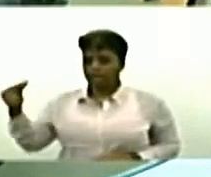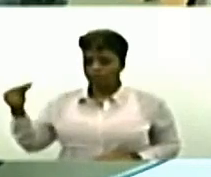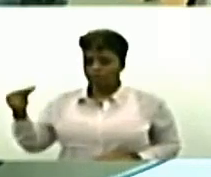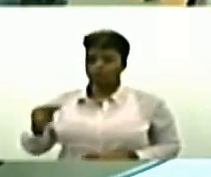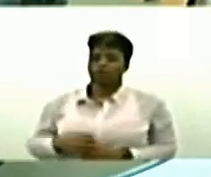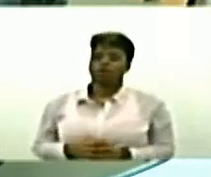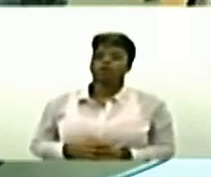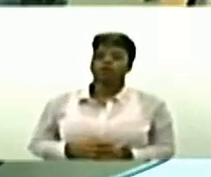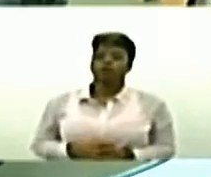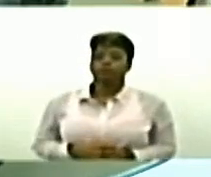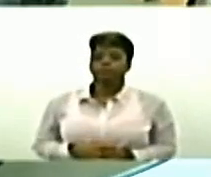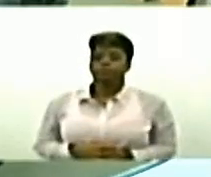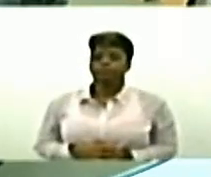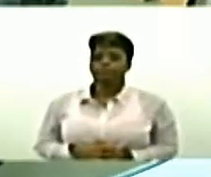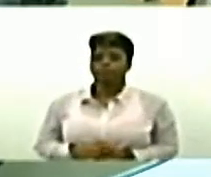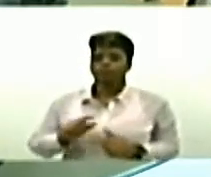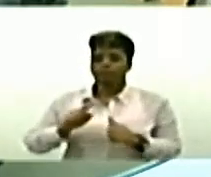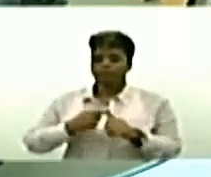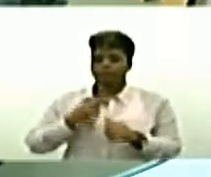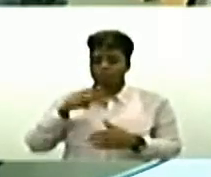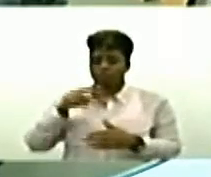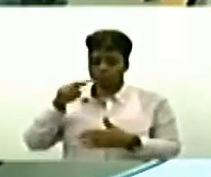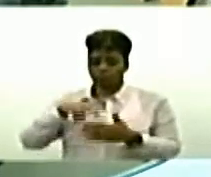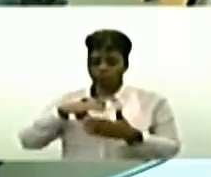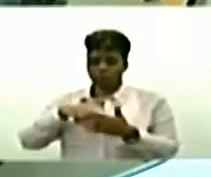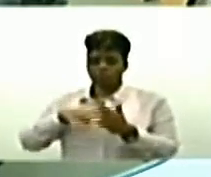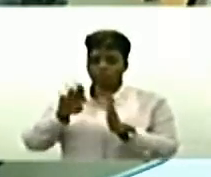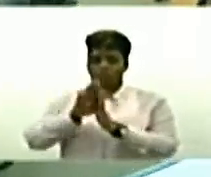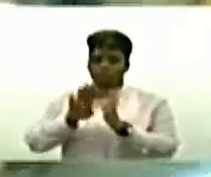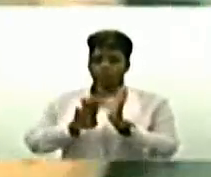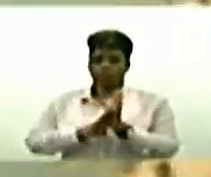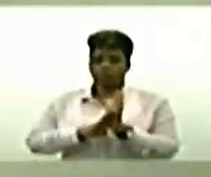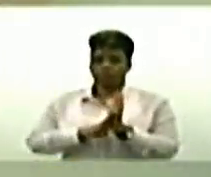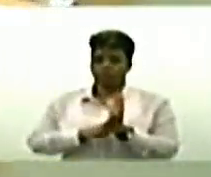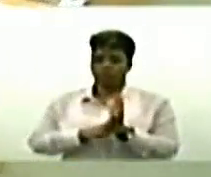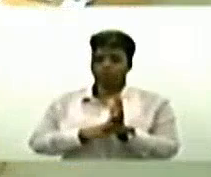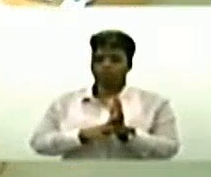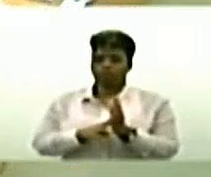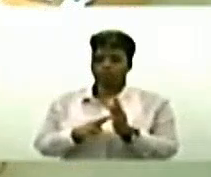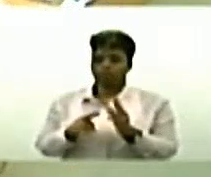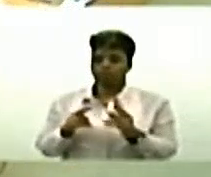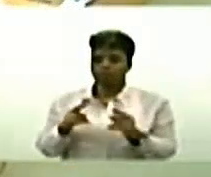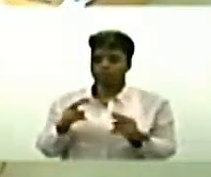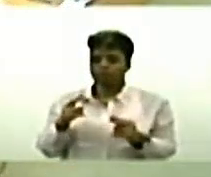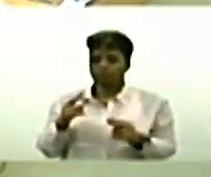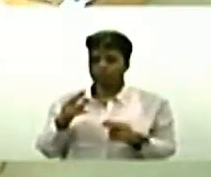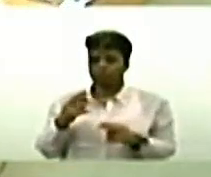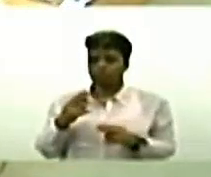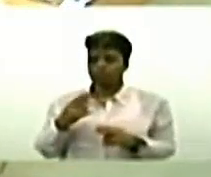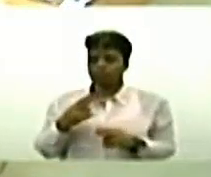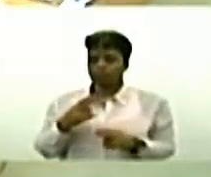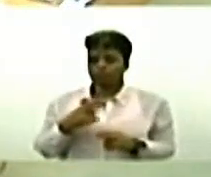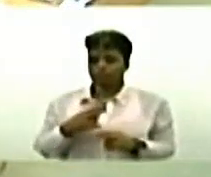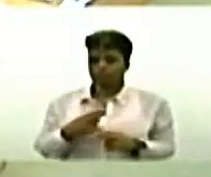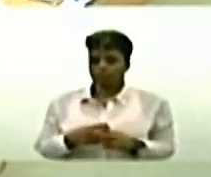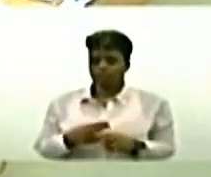reading a bill for an act shortly entitled The Abatement of Litter Amendment